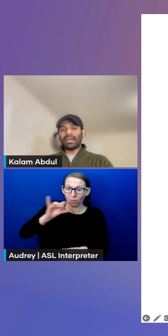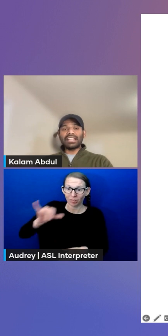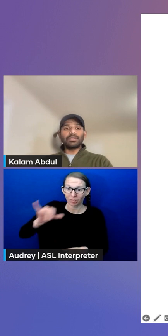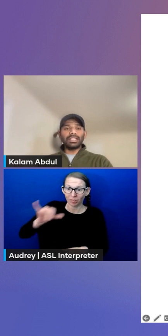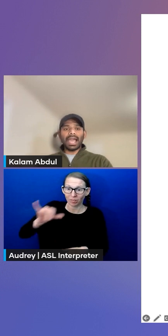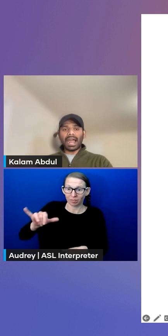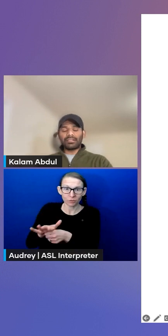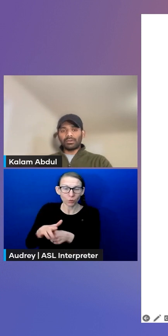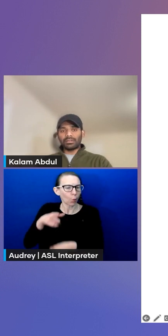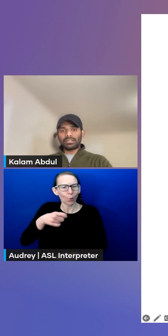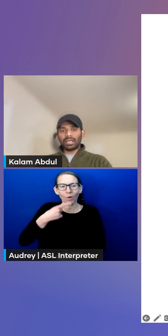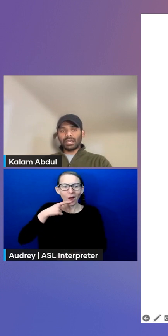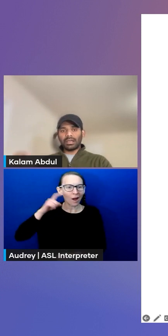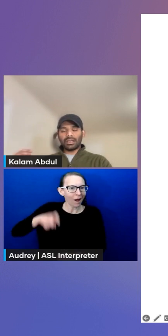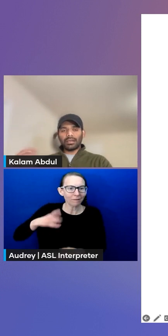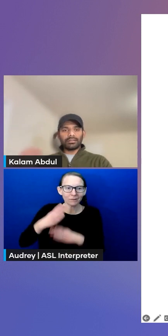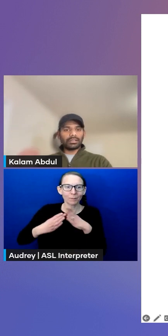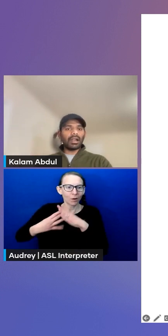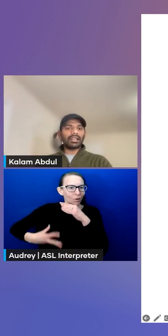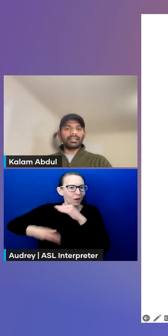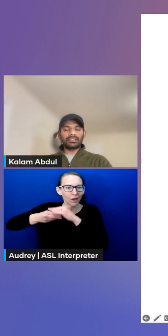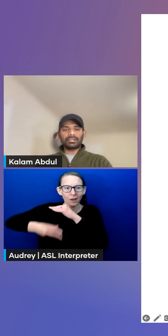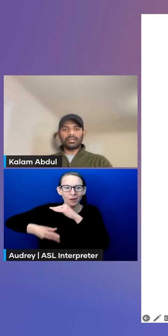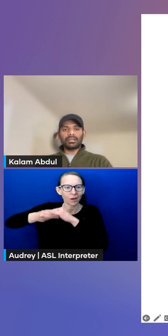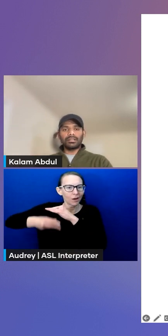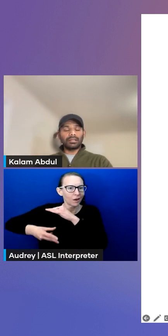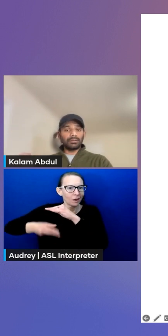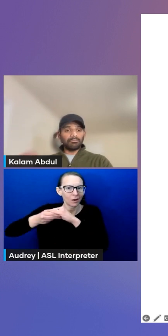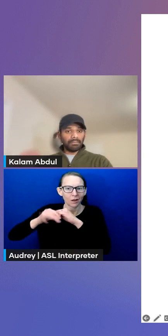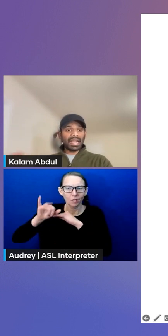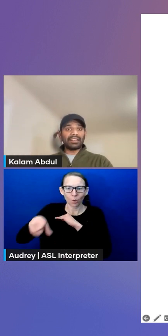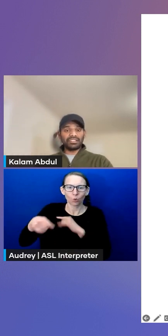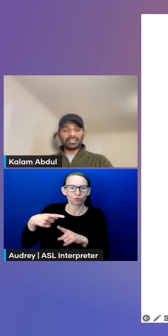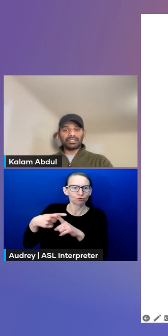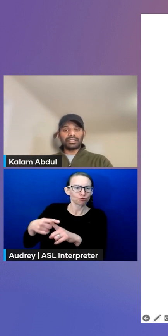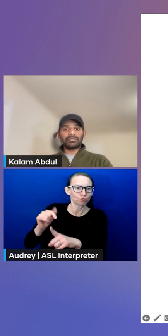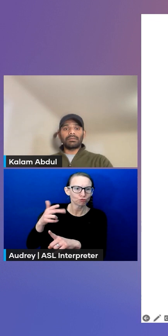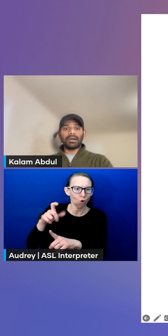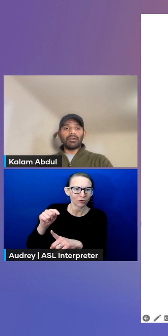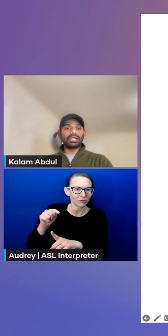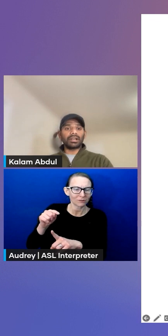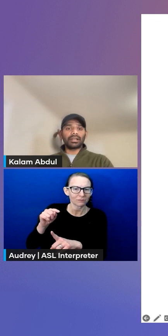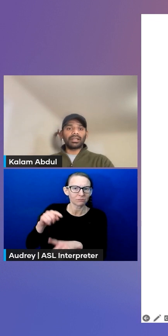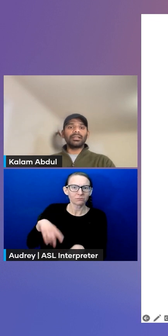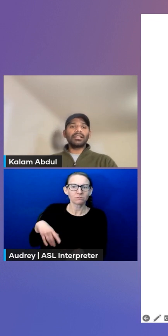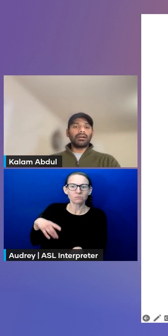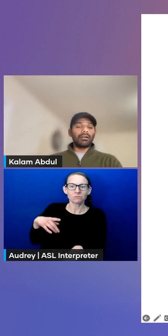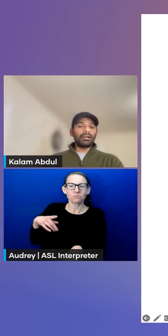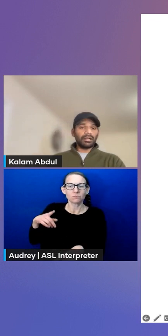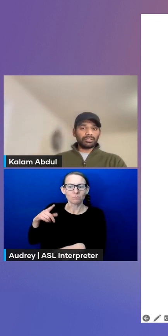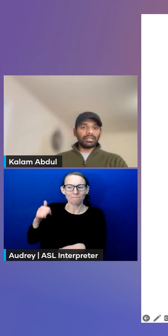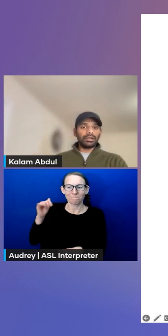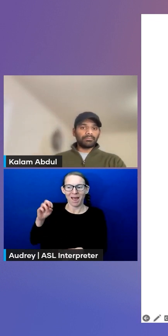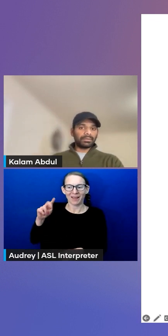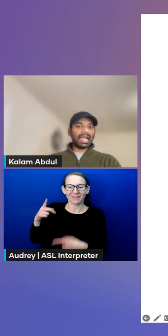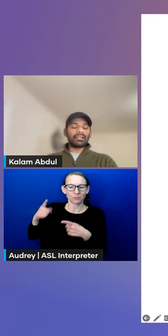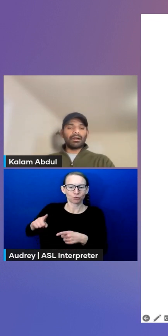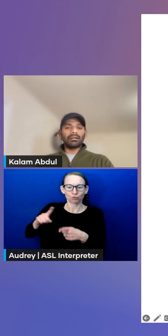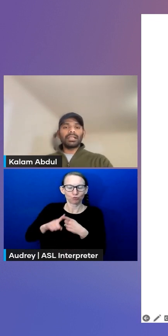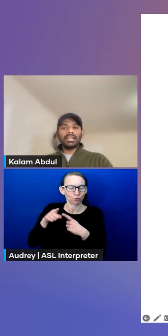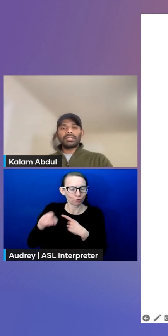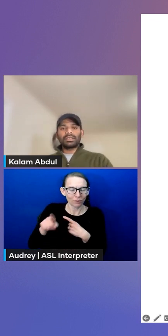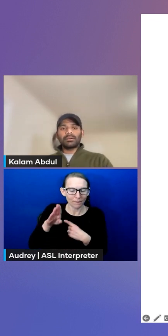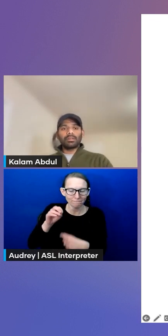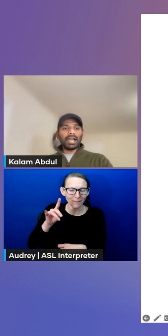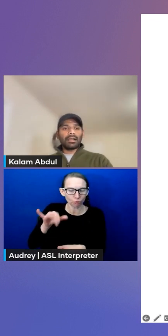need to manually add those targets, the backend instances to the boundary target or to the